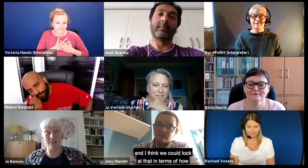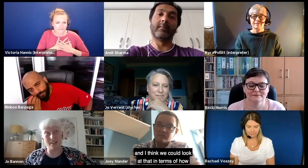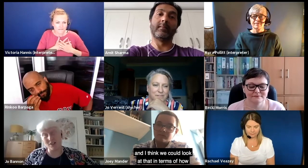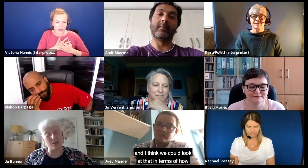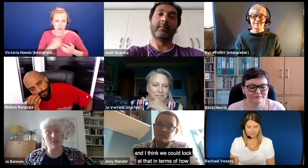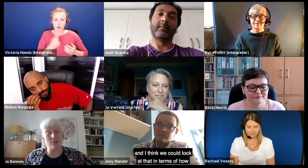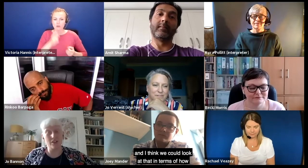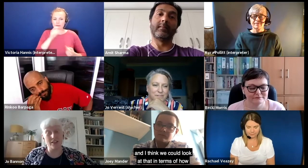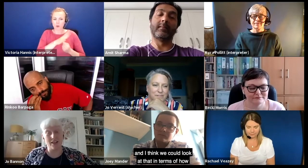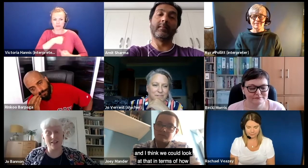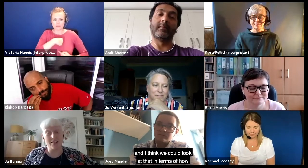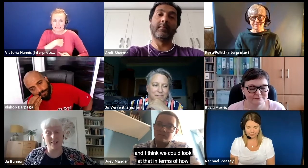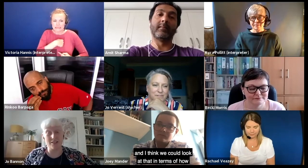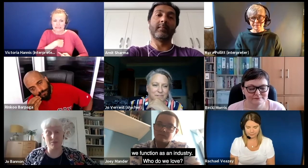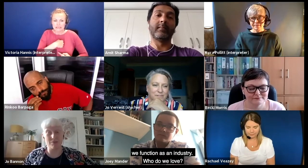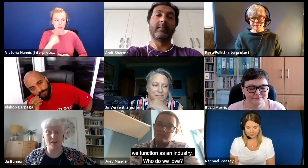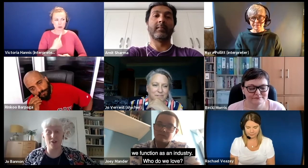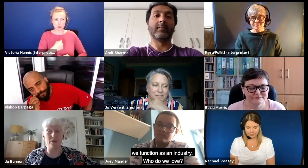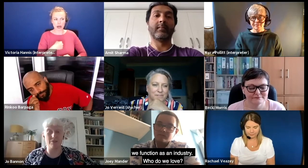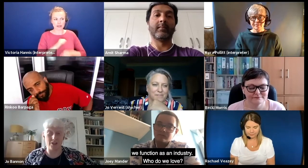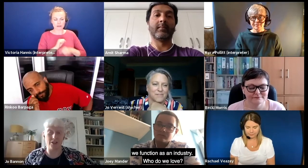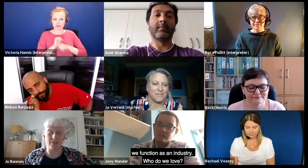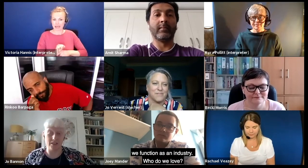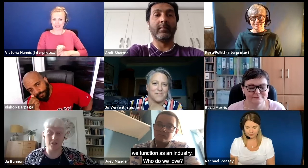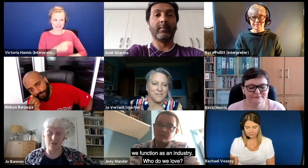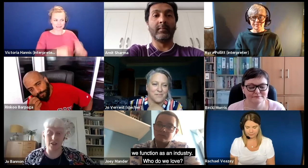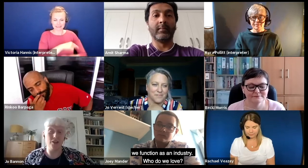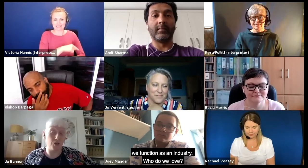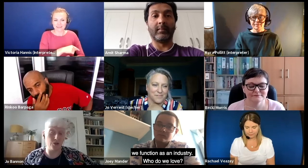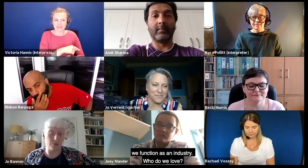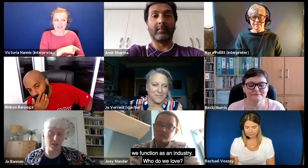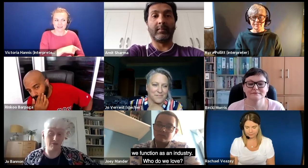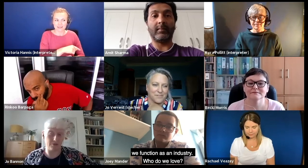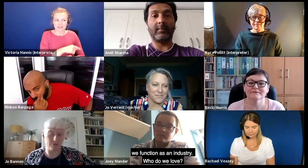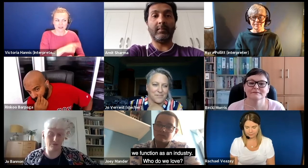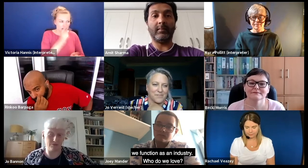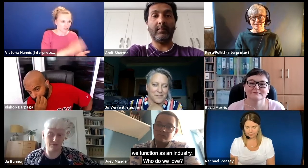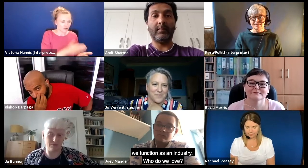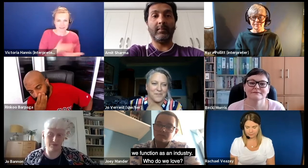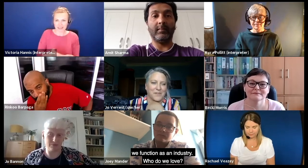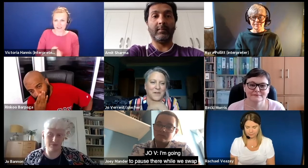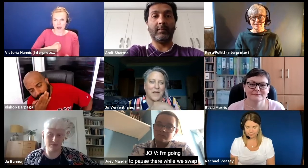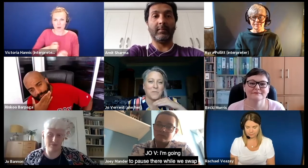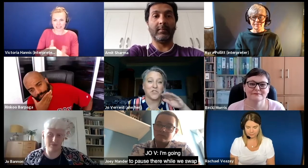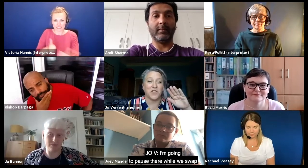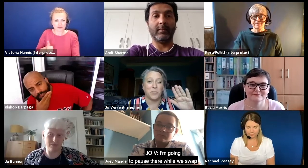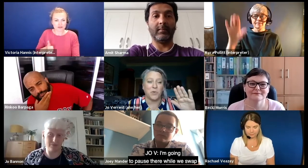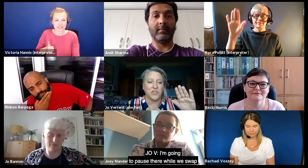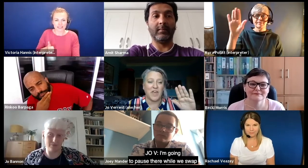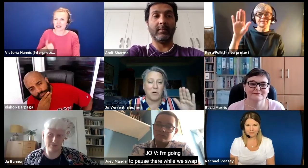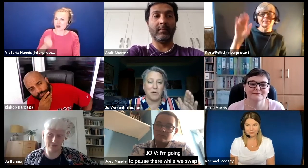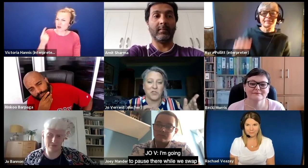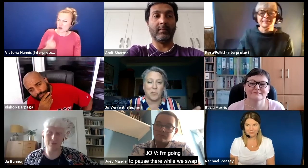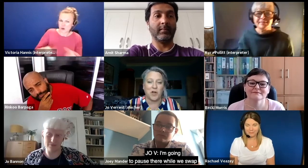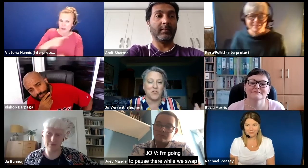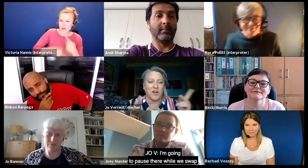And I think we could look at that in terms of how we function as an industry. Who do we love? Okay, I'm just going to pause